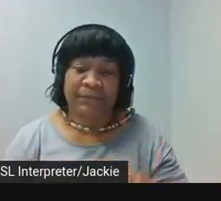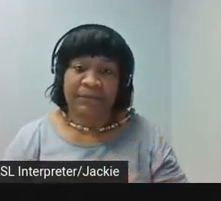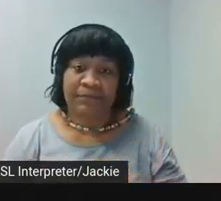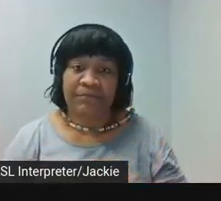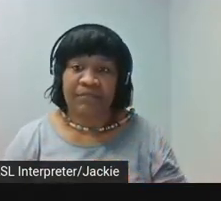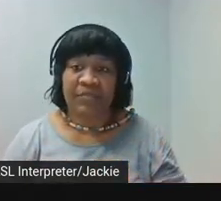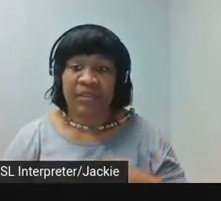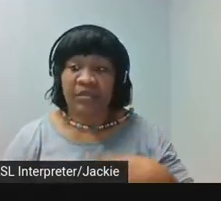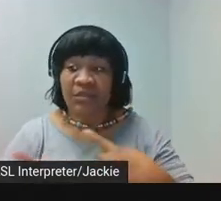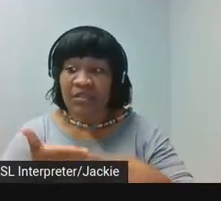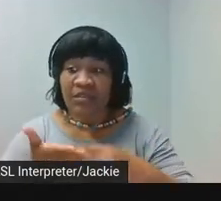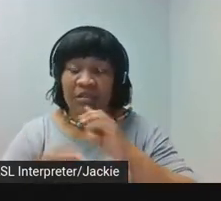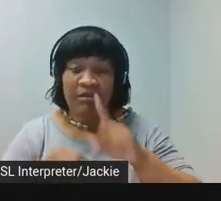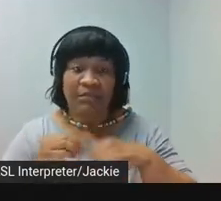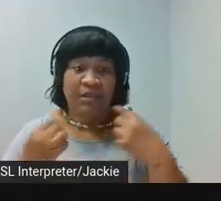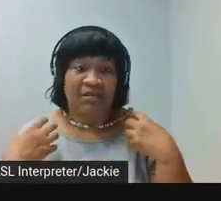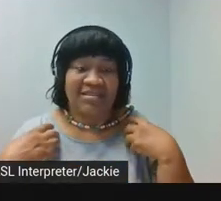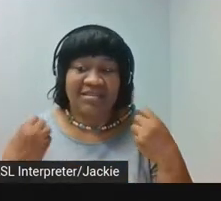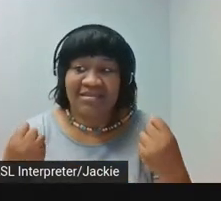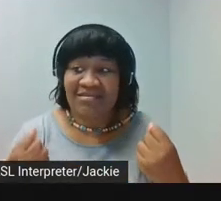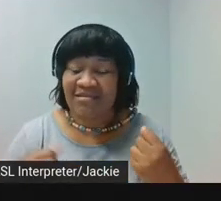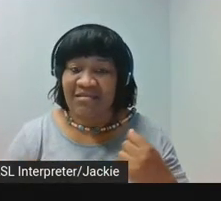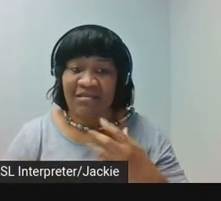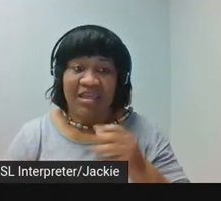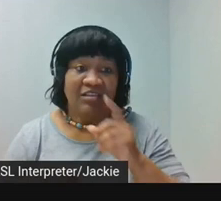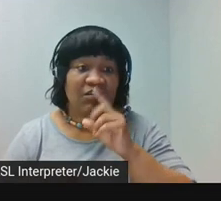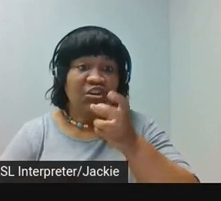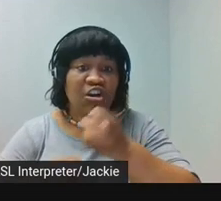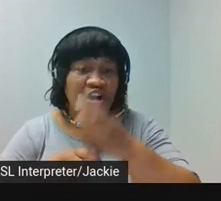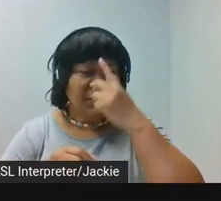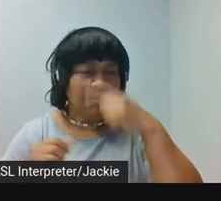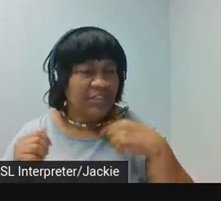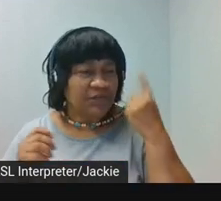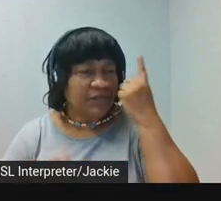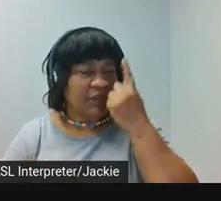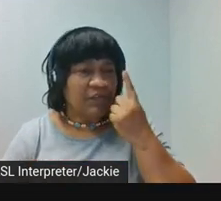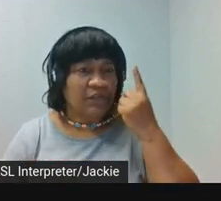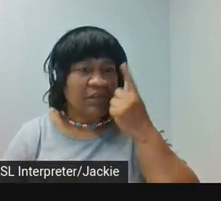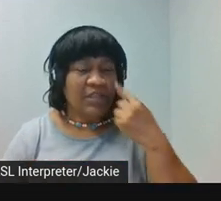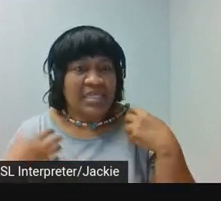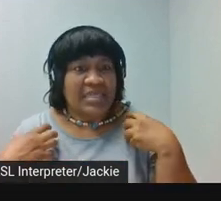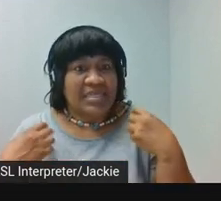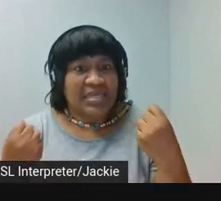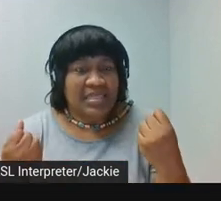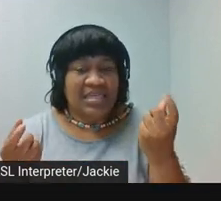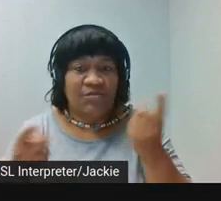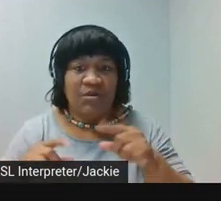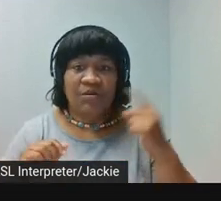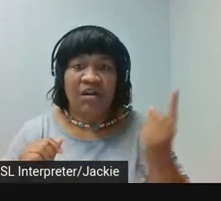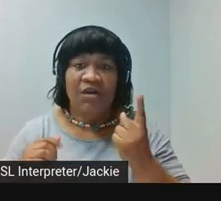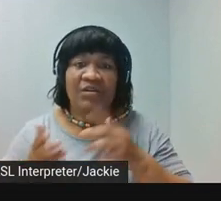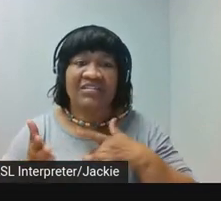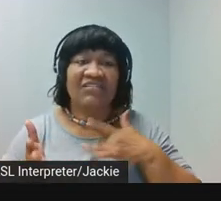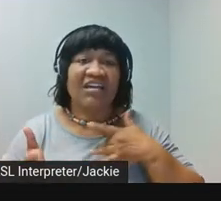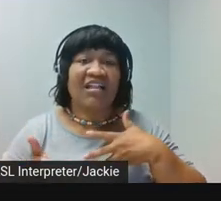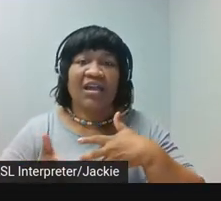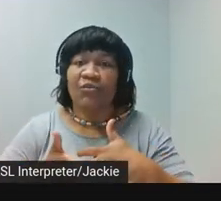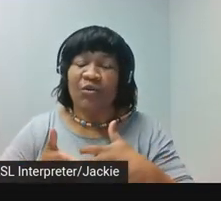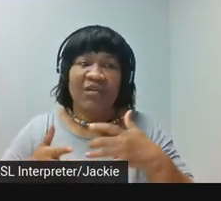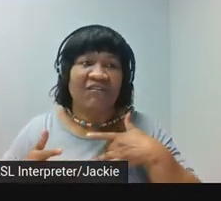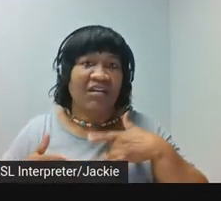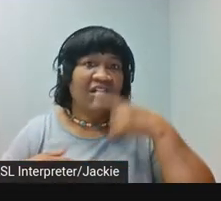We speak about healing, and it's really hard for me to think about healing when we are constantly wounded and traumatized.